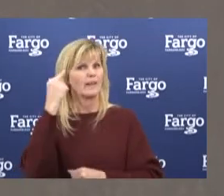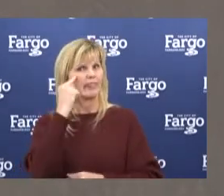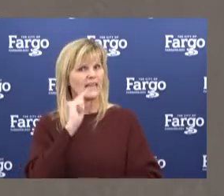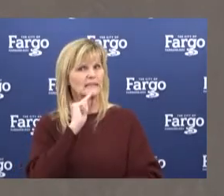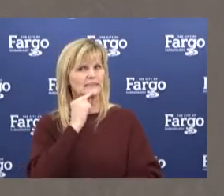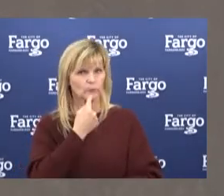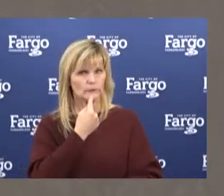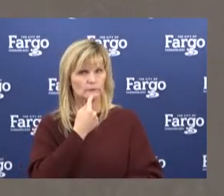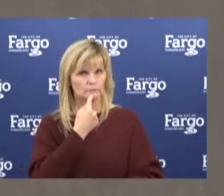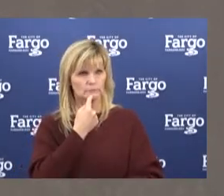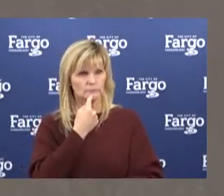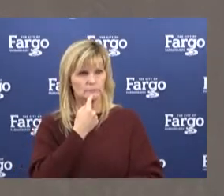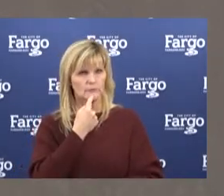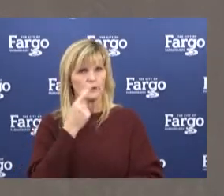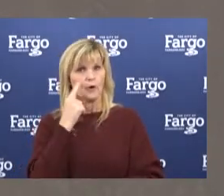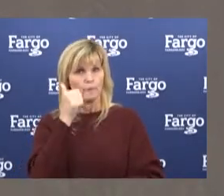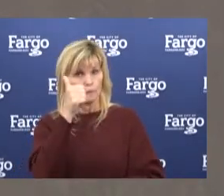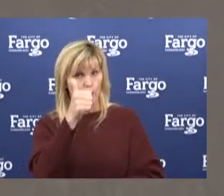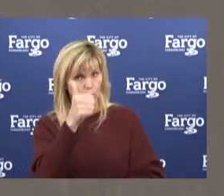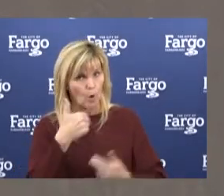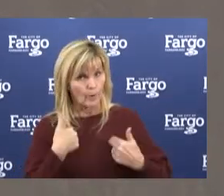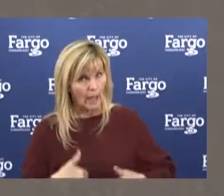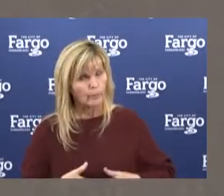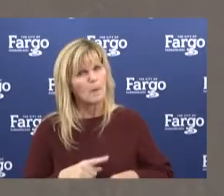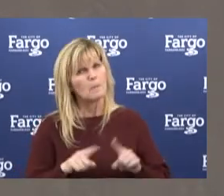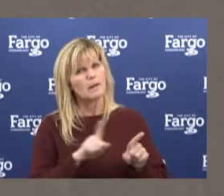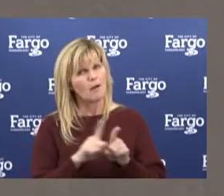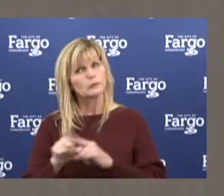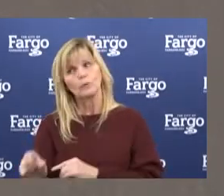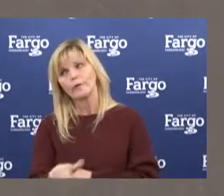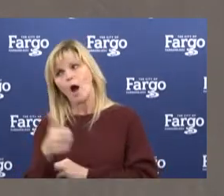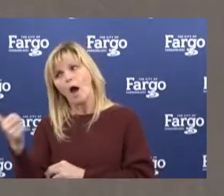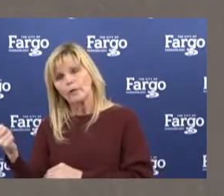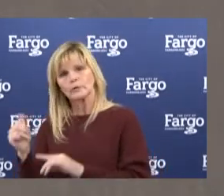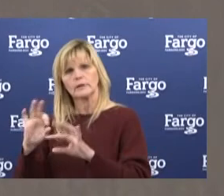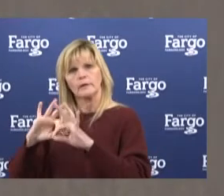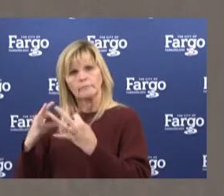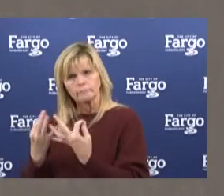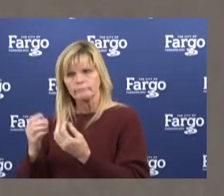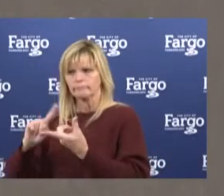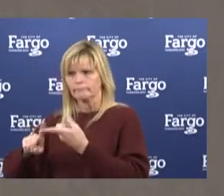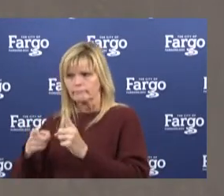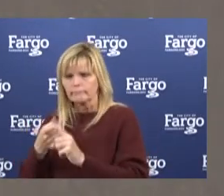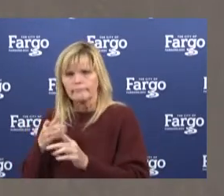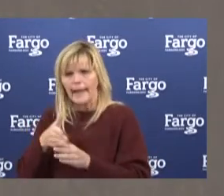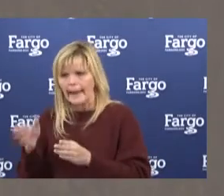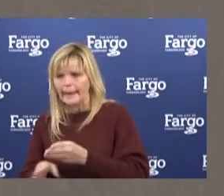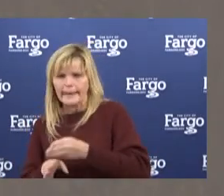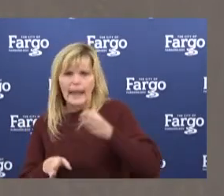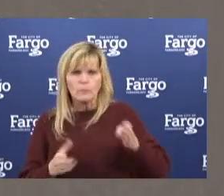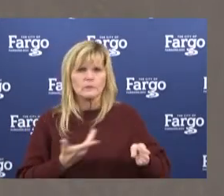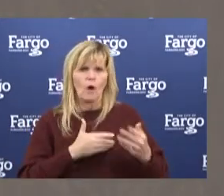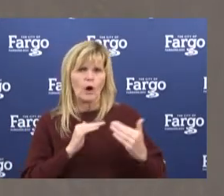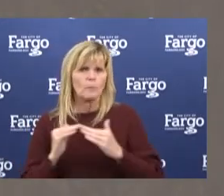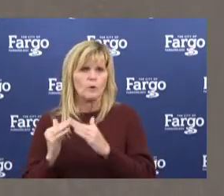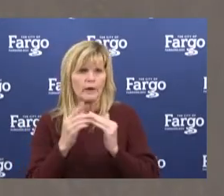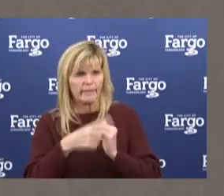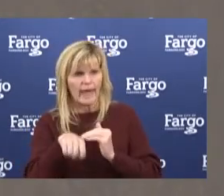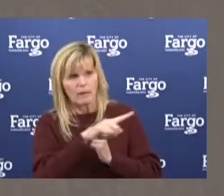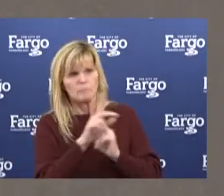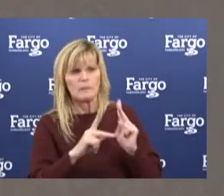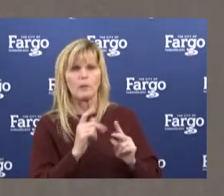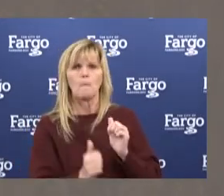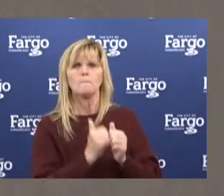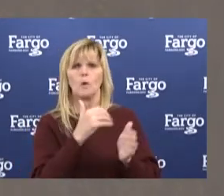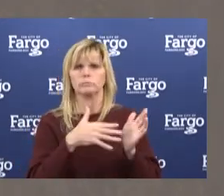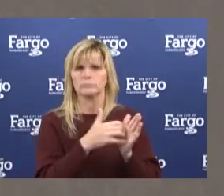seriously. If not for your own health, please consider the health of your friends, family, neighbors, and our community's most vulnerable.